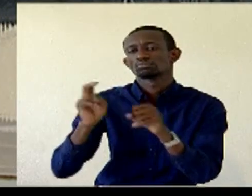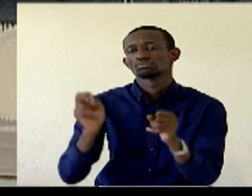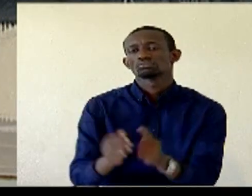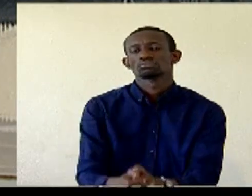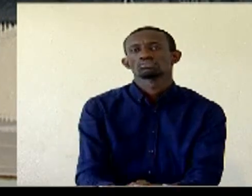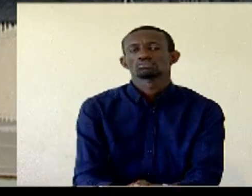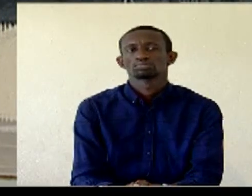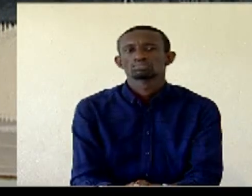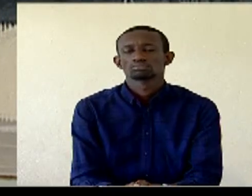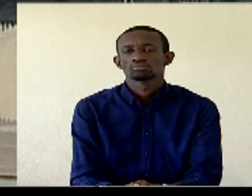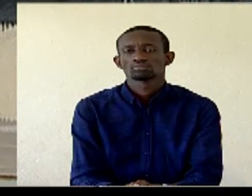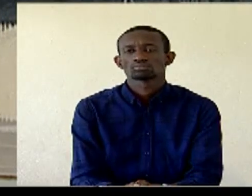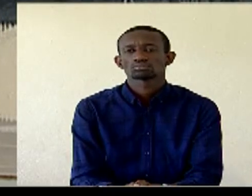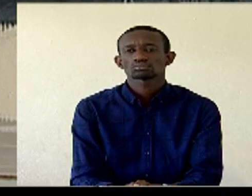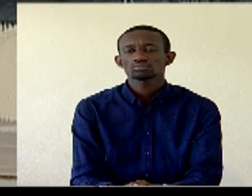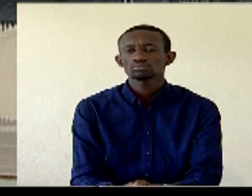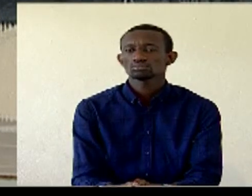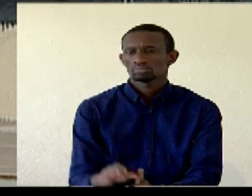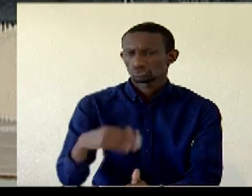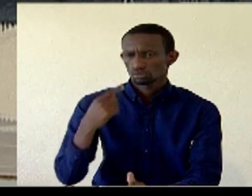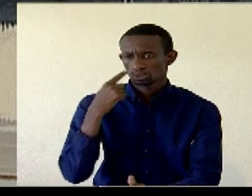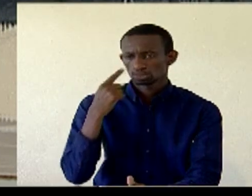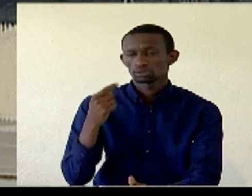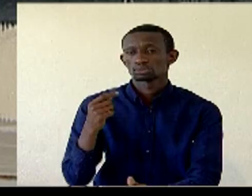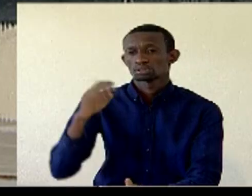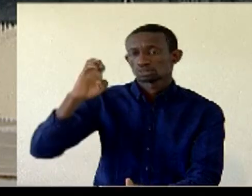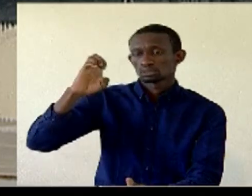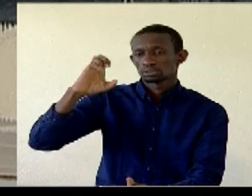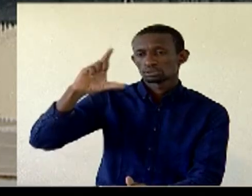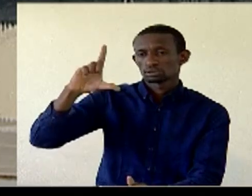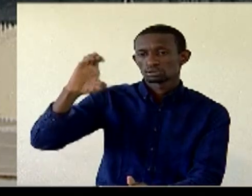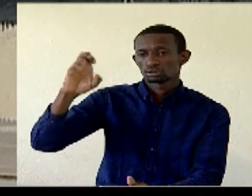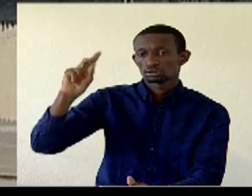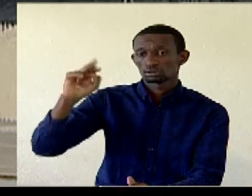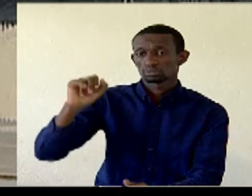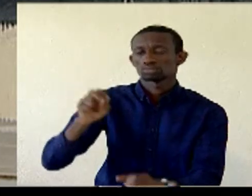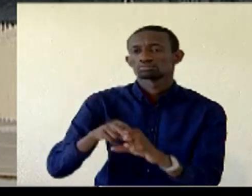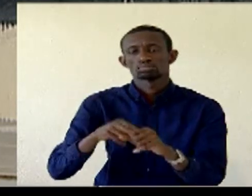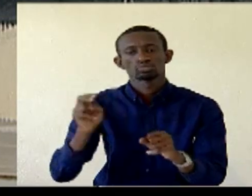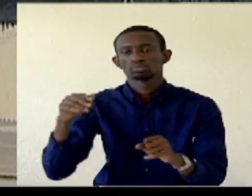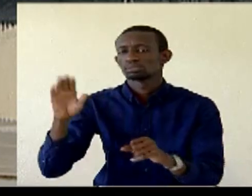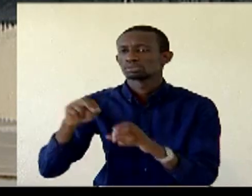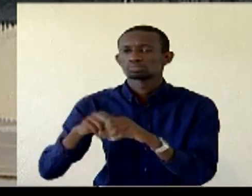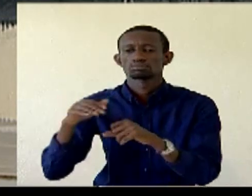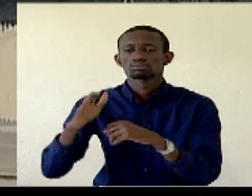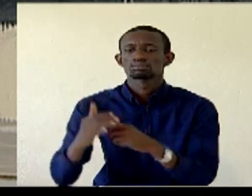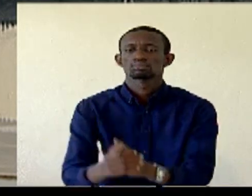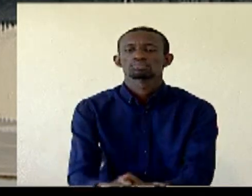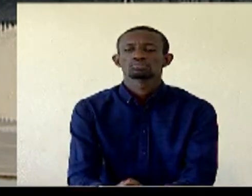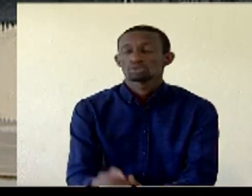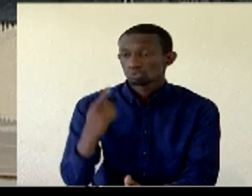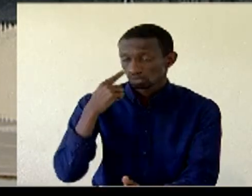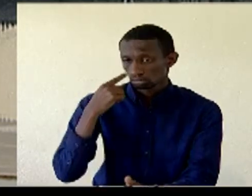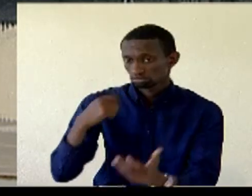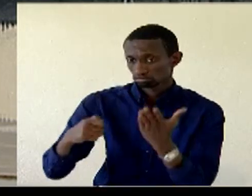So here you'll have these electrons also moving out. And then they will form some negative